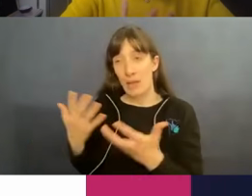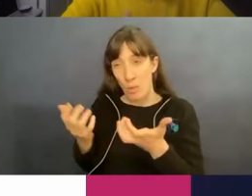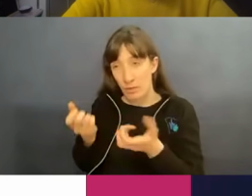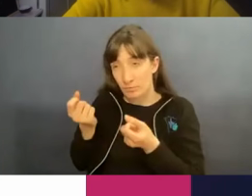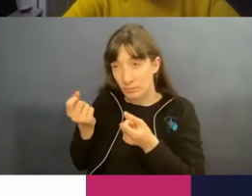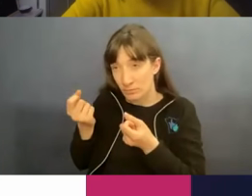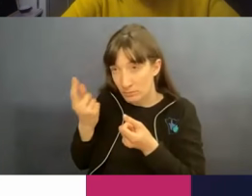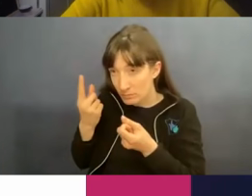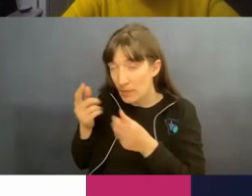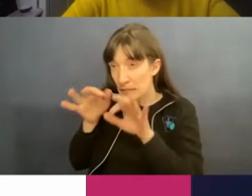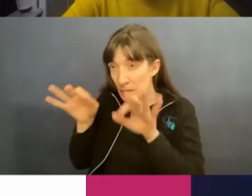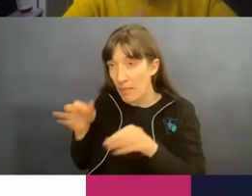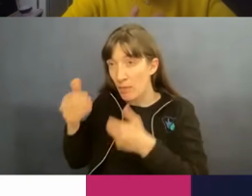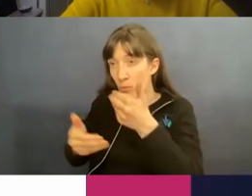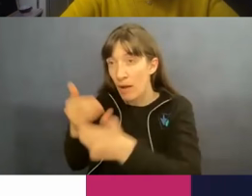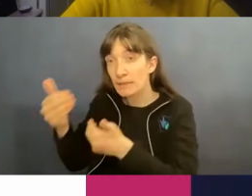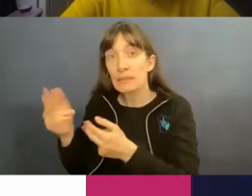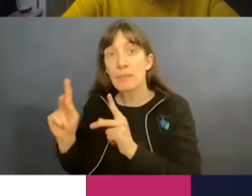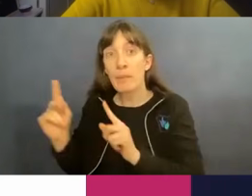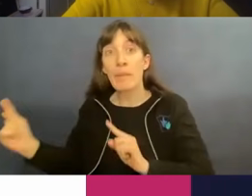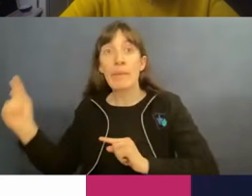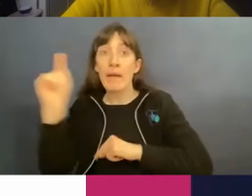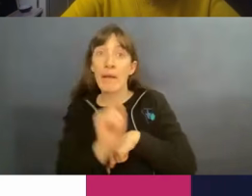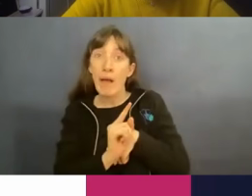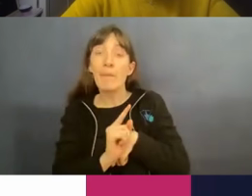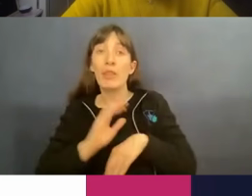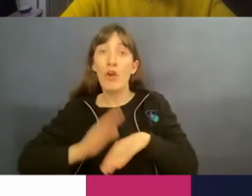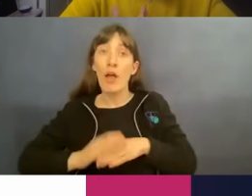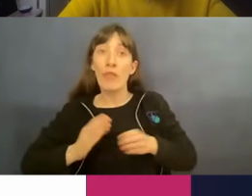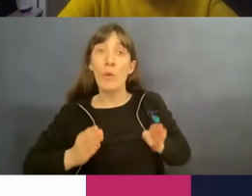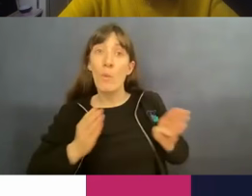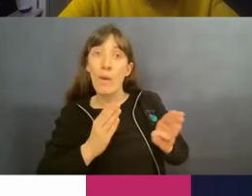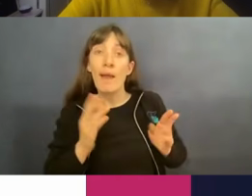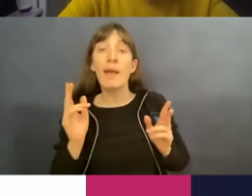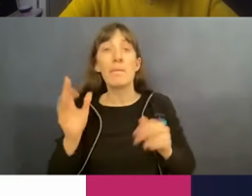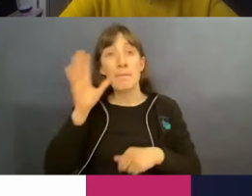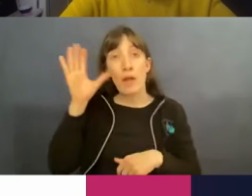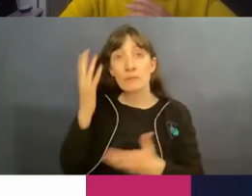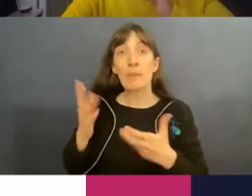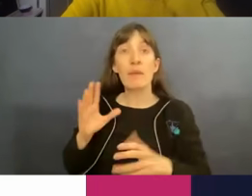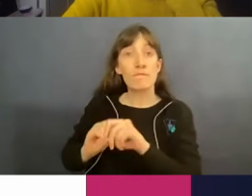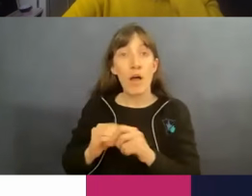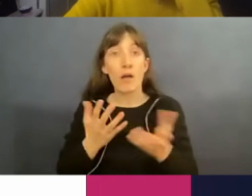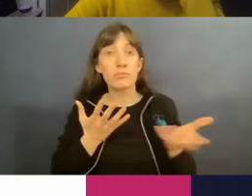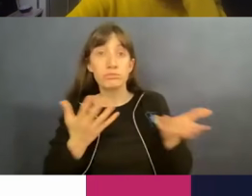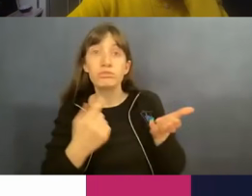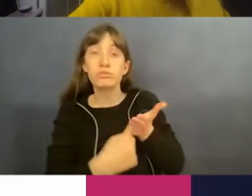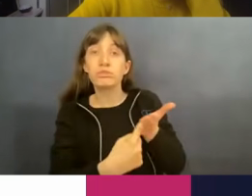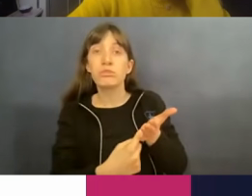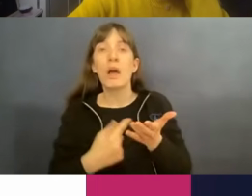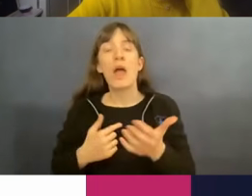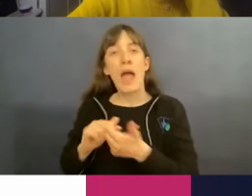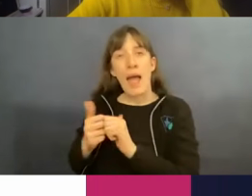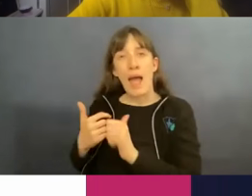process, these people might come, or they're on their way and your parents might be involved. What do you need to feel supported, or how can we approach